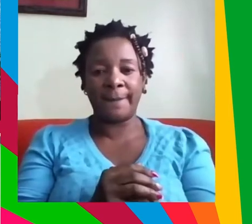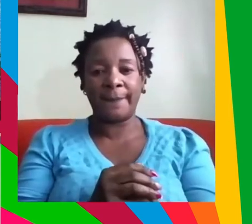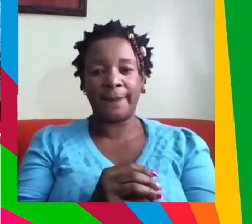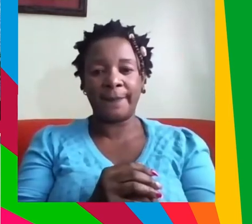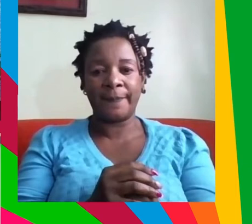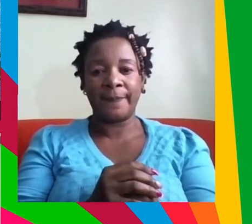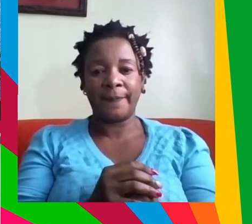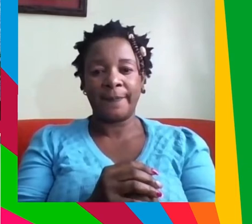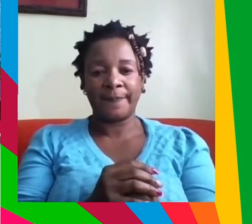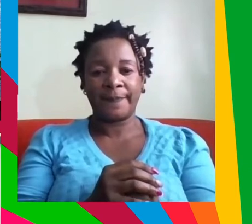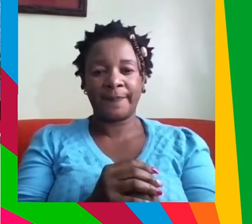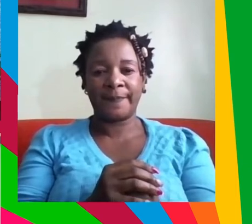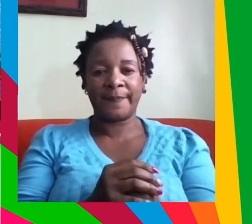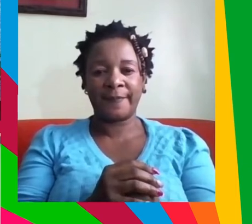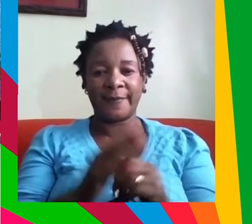Hi, Adam.